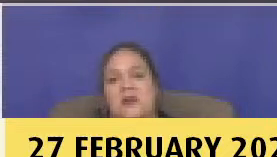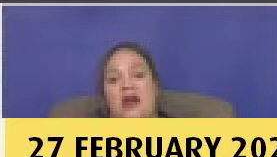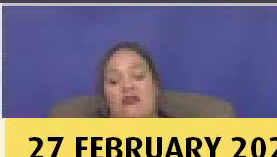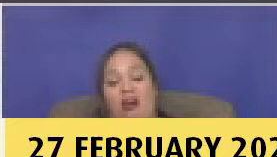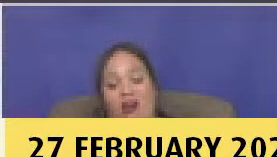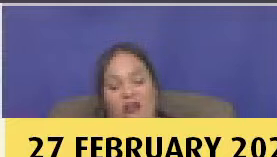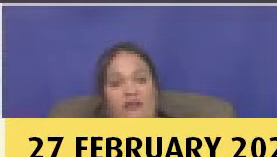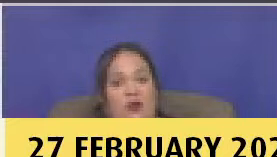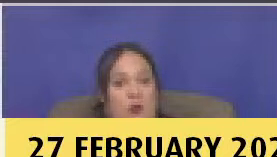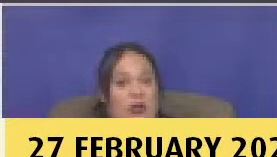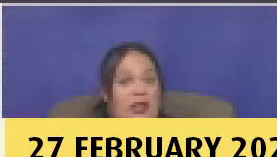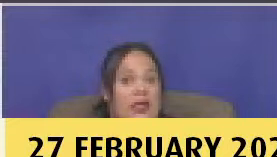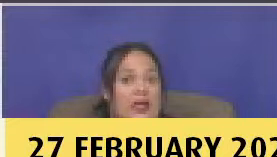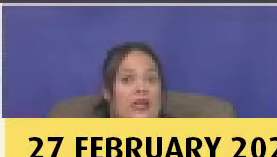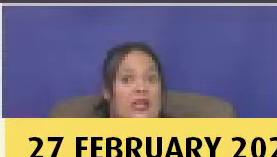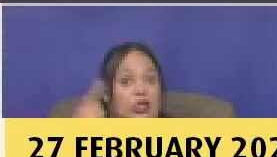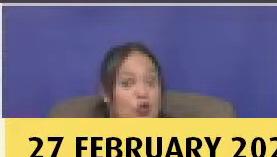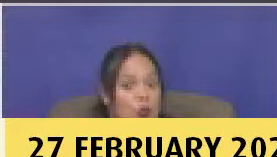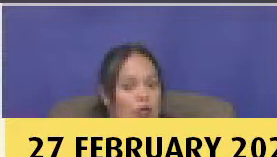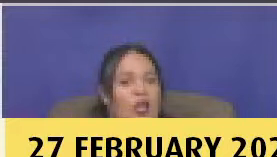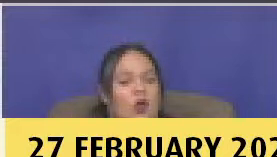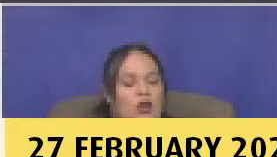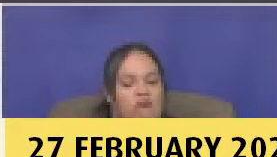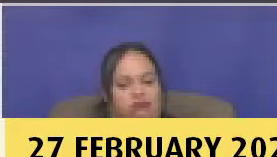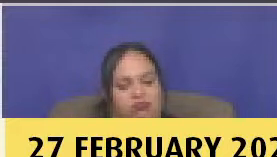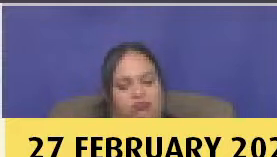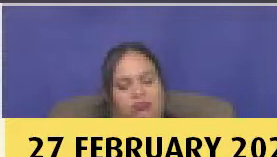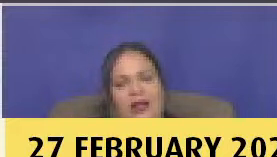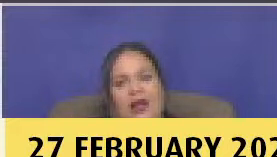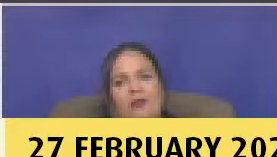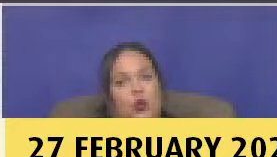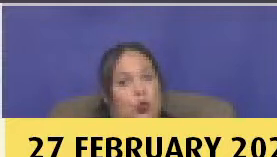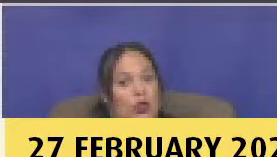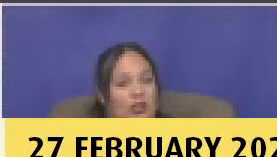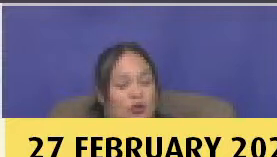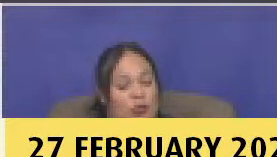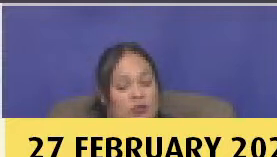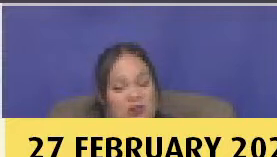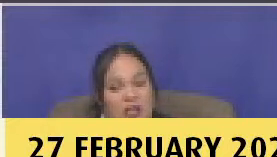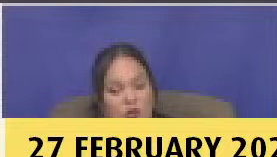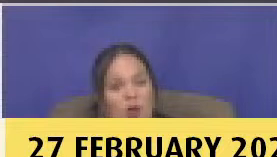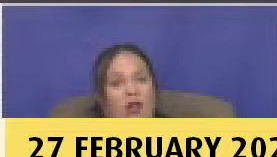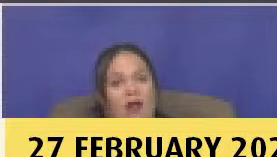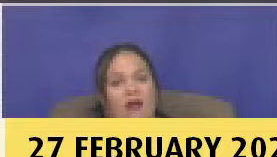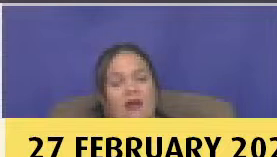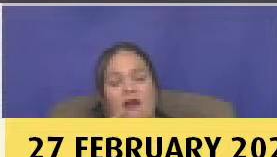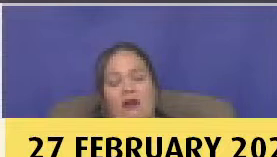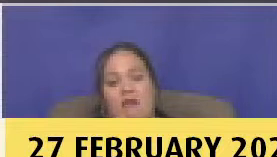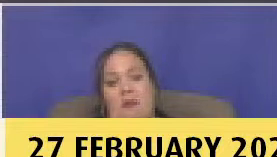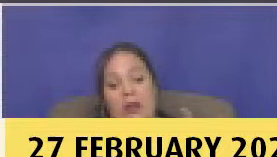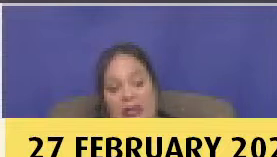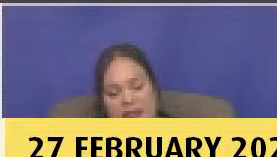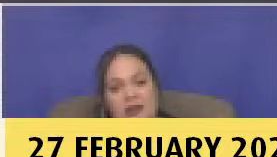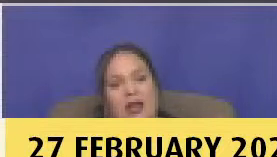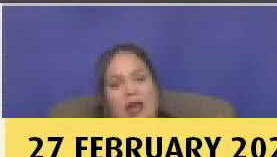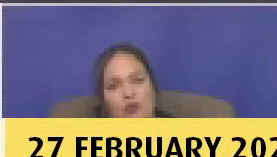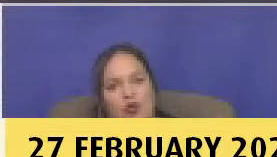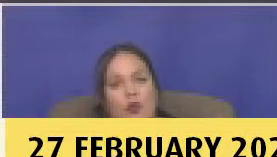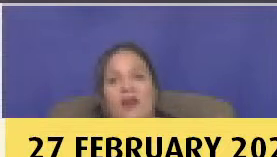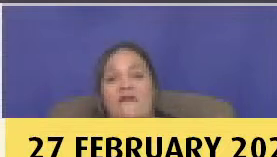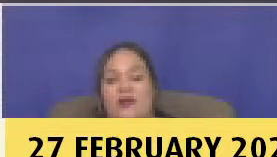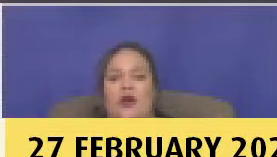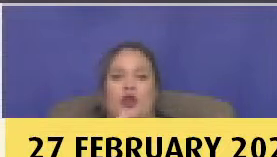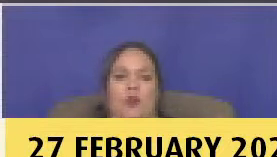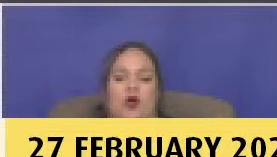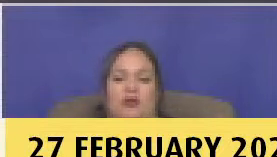whereafter we will next week deliberate on the interviews and candidates, and then prepare a